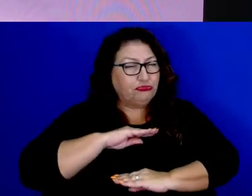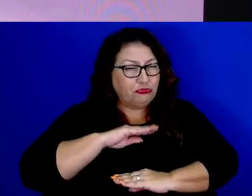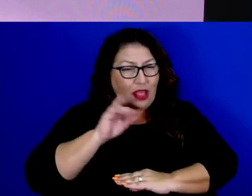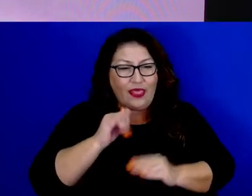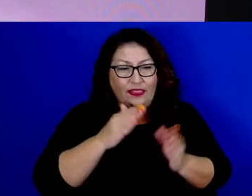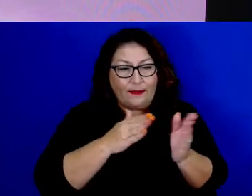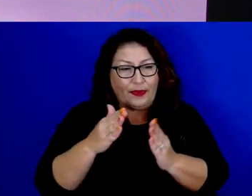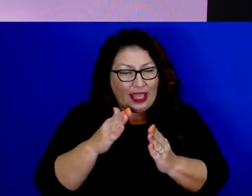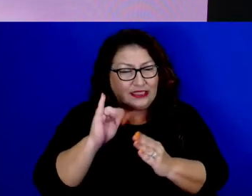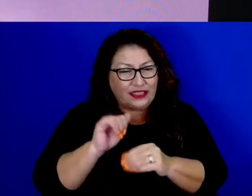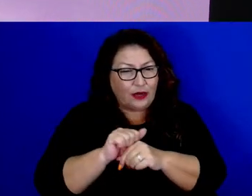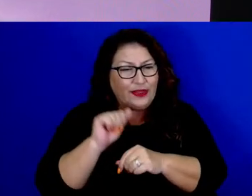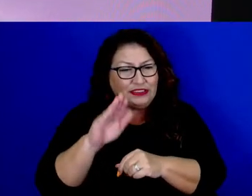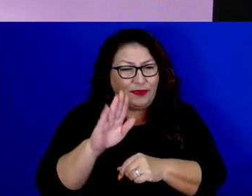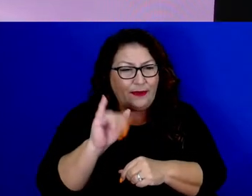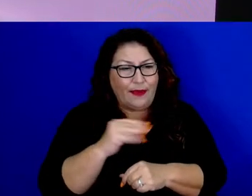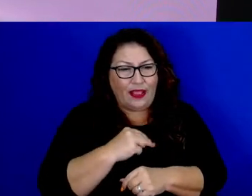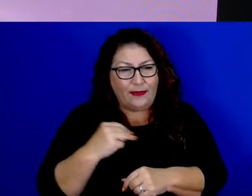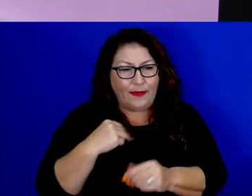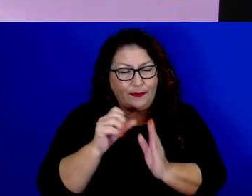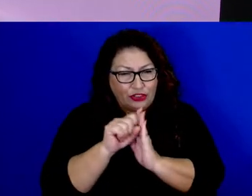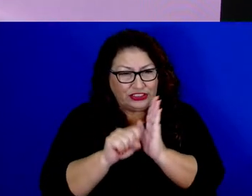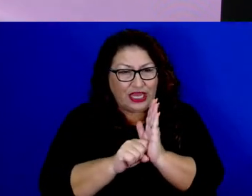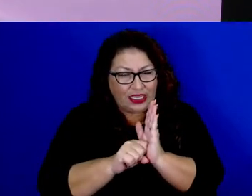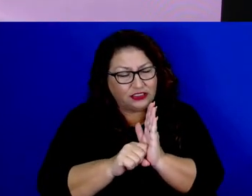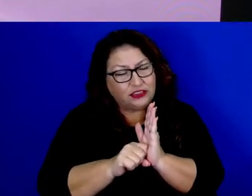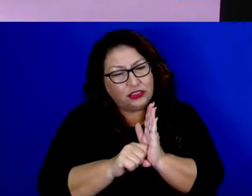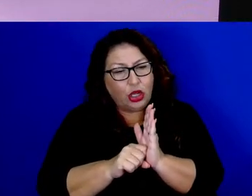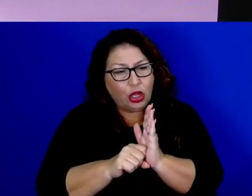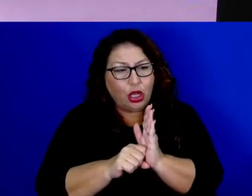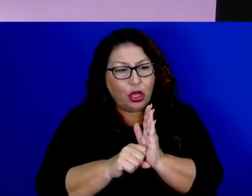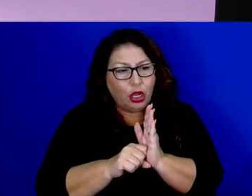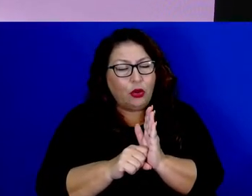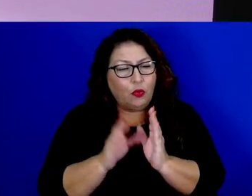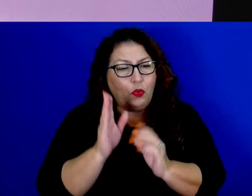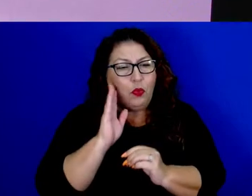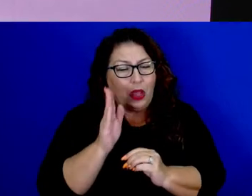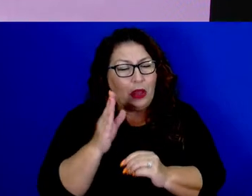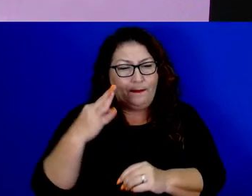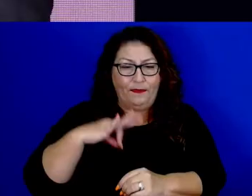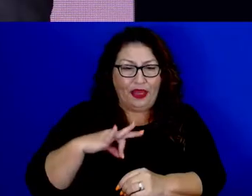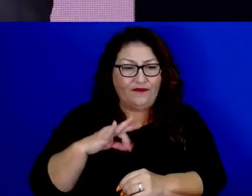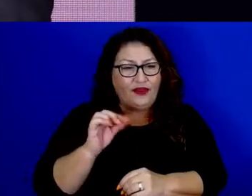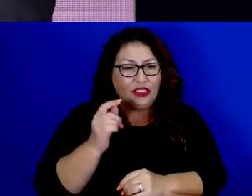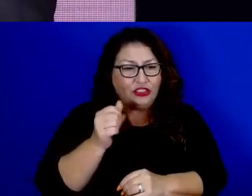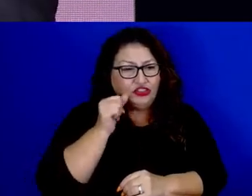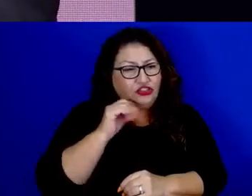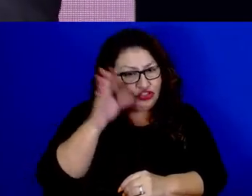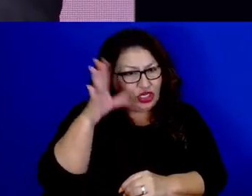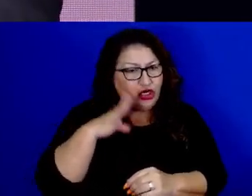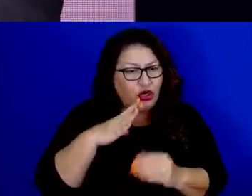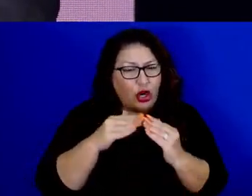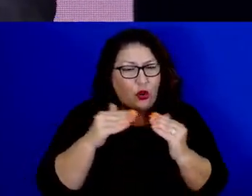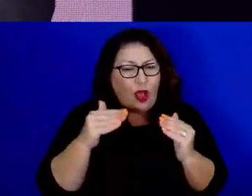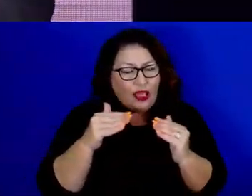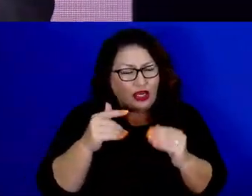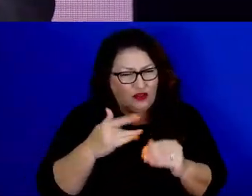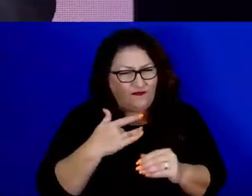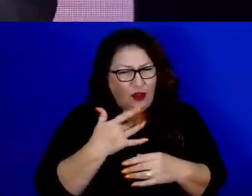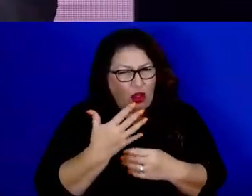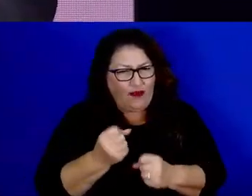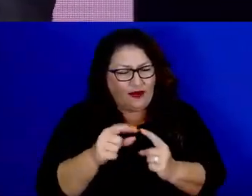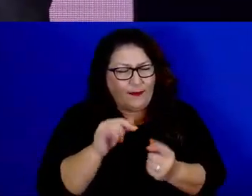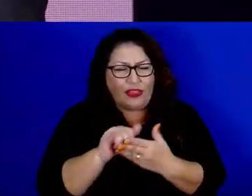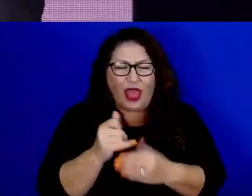by the member states are going to benefit gender equality? Are you feeling confident about that, or do you still